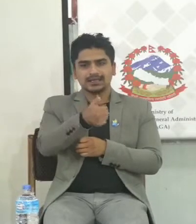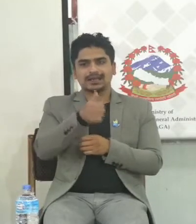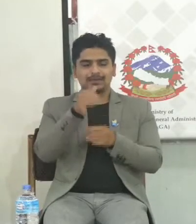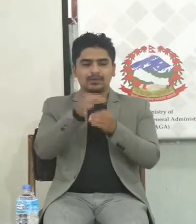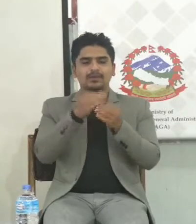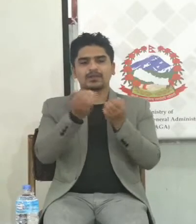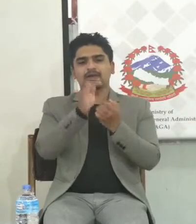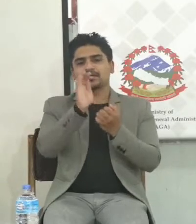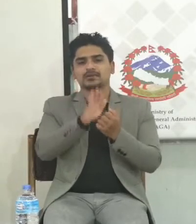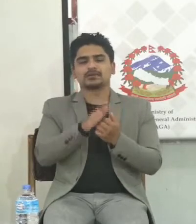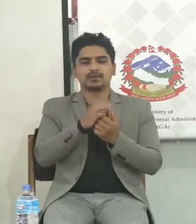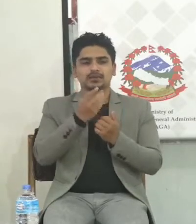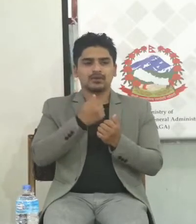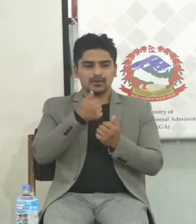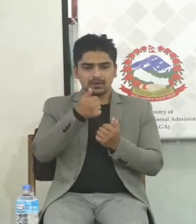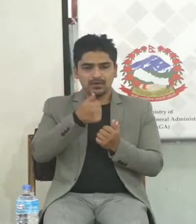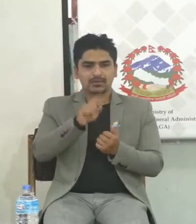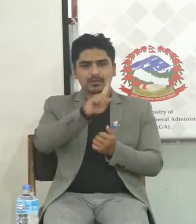Thank you, doctor.